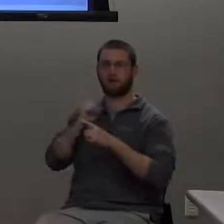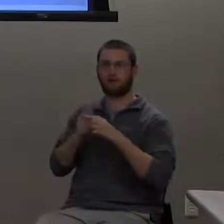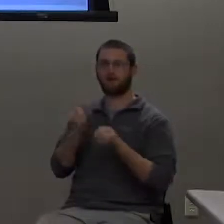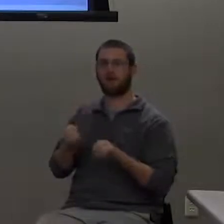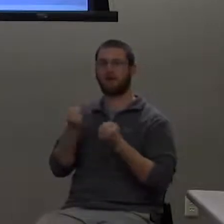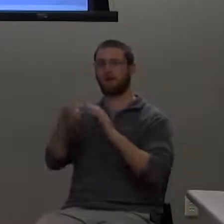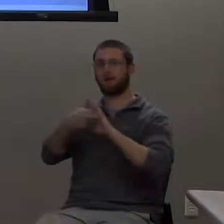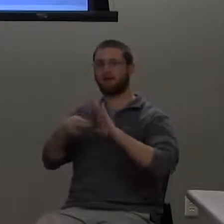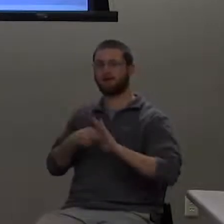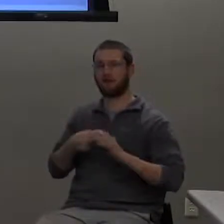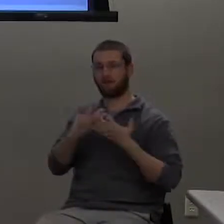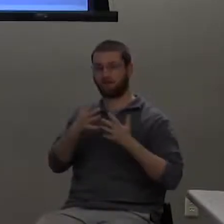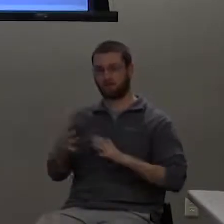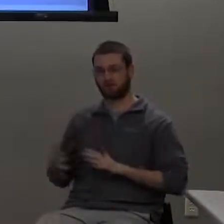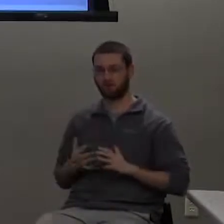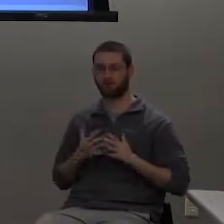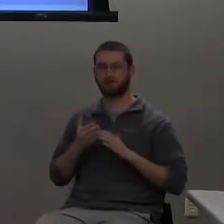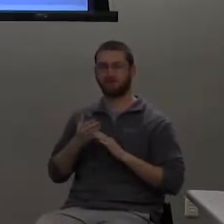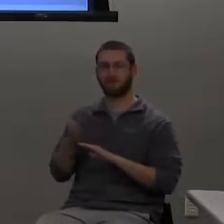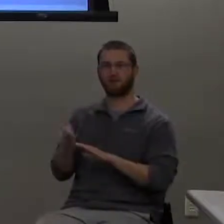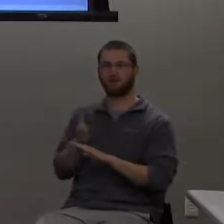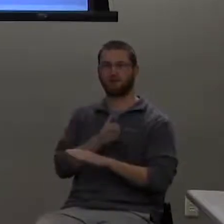through.